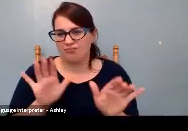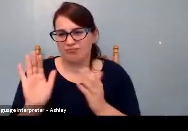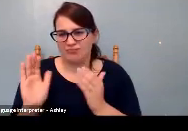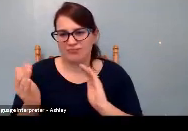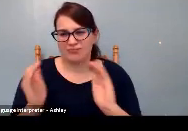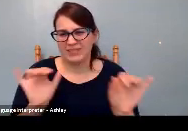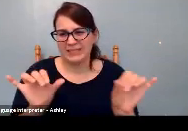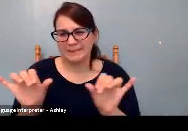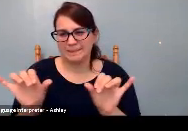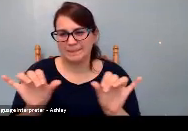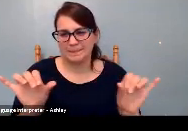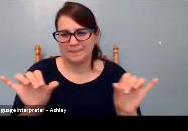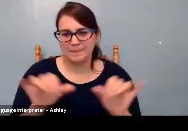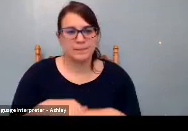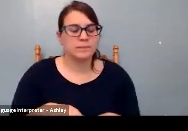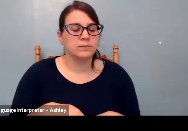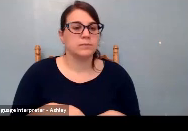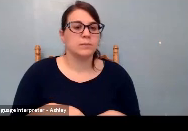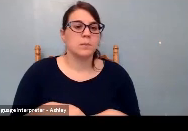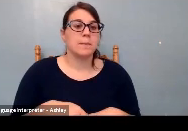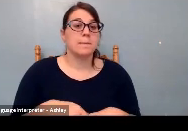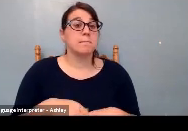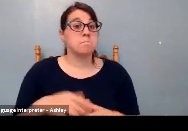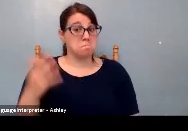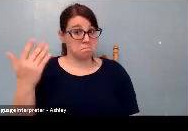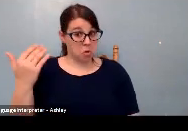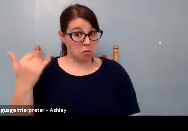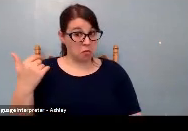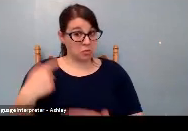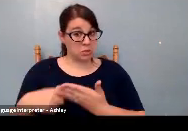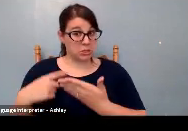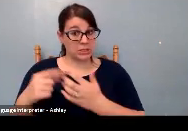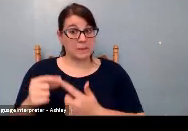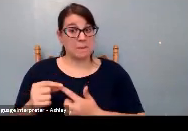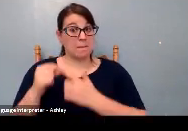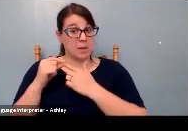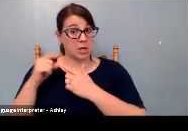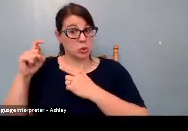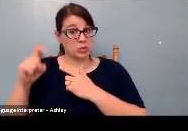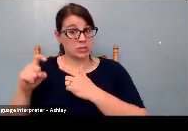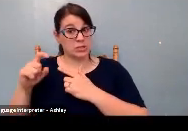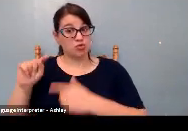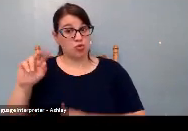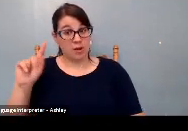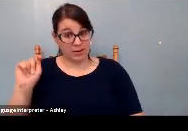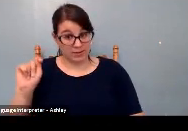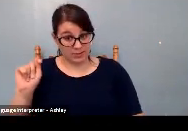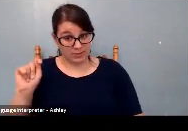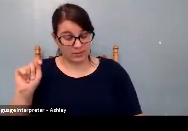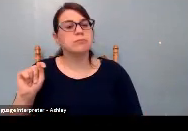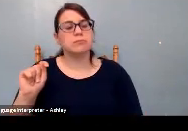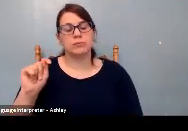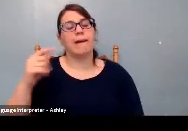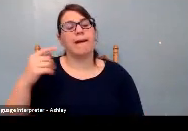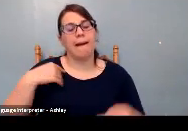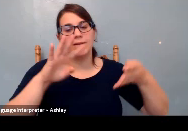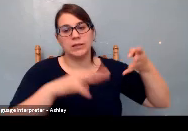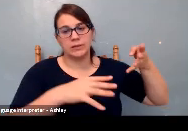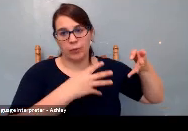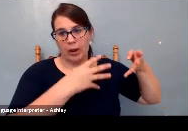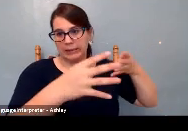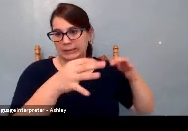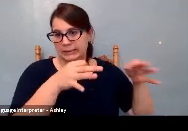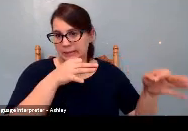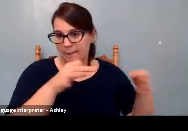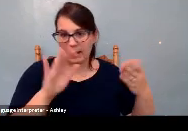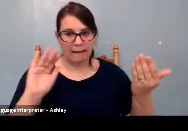So we talked a little about special needs trusts earlier. And we do have a spreadsheet that goes into more detail about the similarities